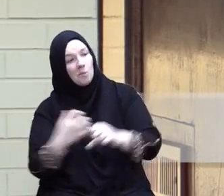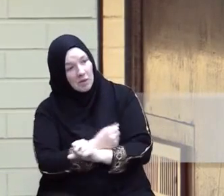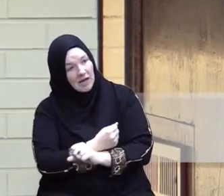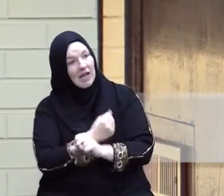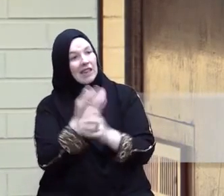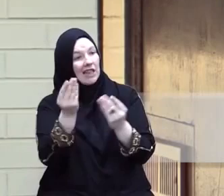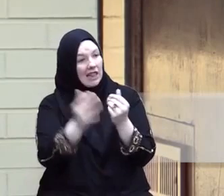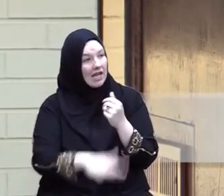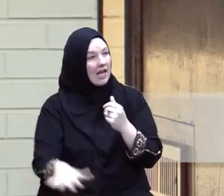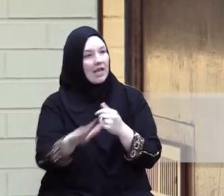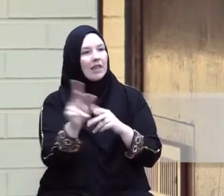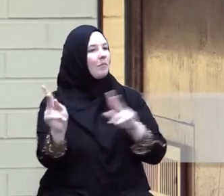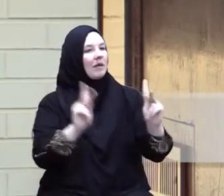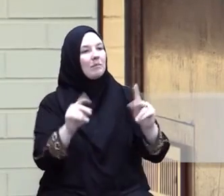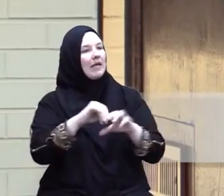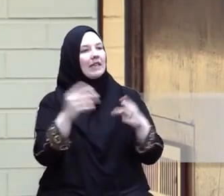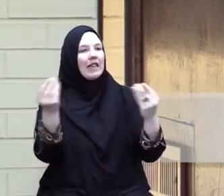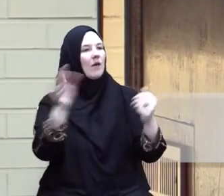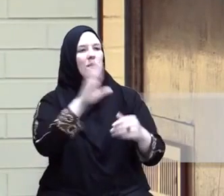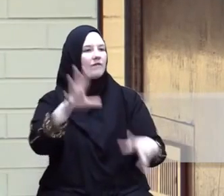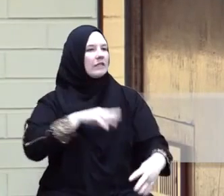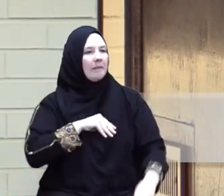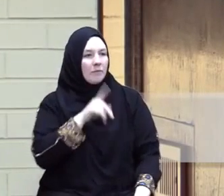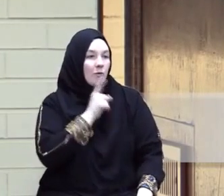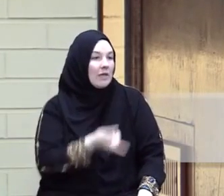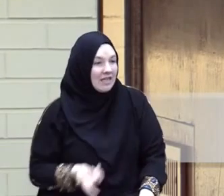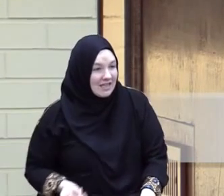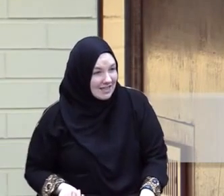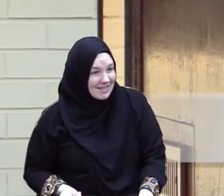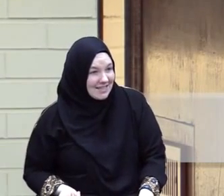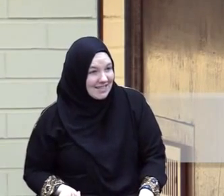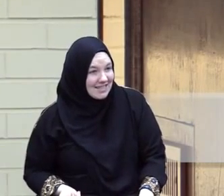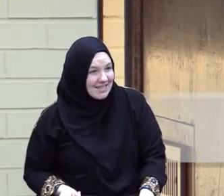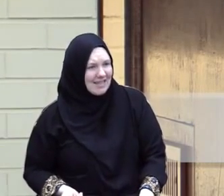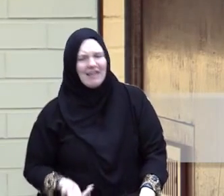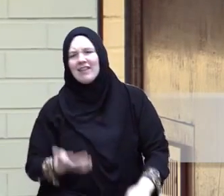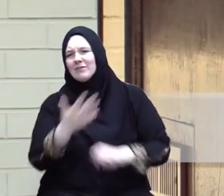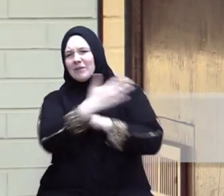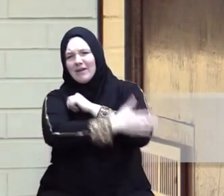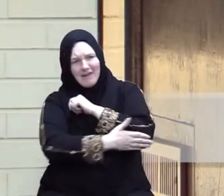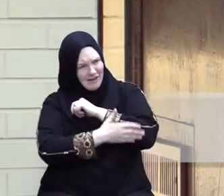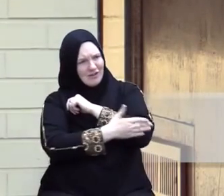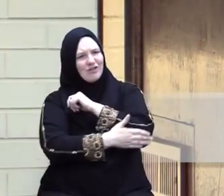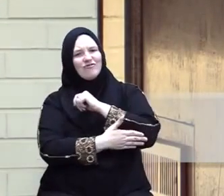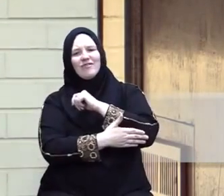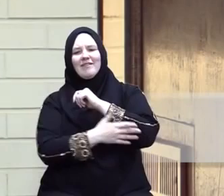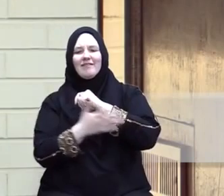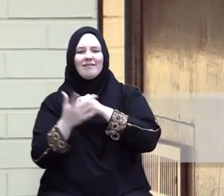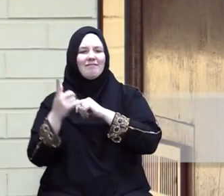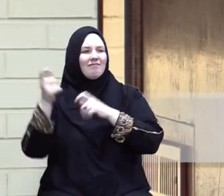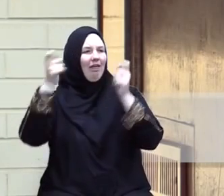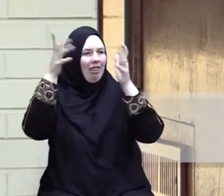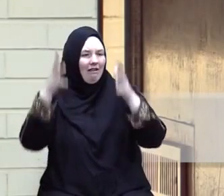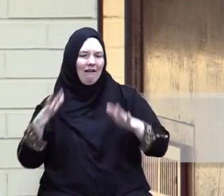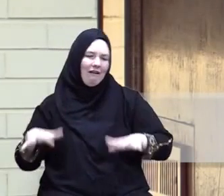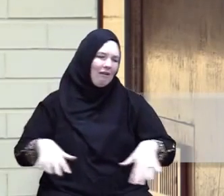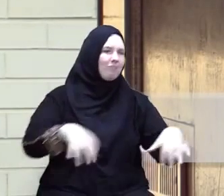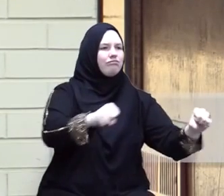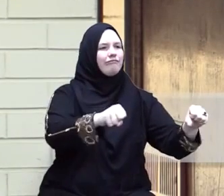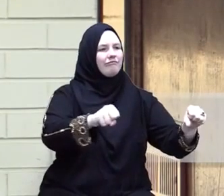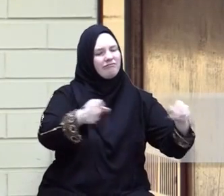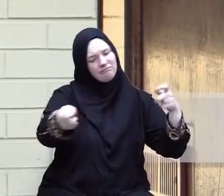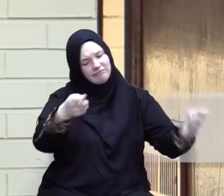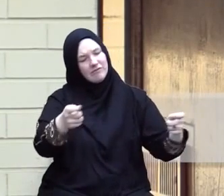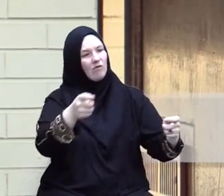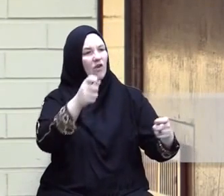the people in the land will never accept them. There are nations who have been occupied or were occupied